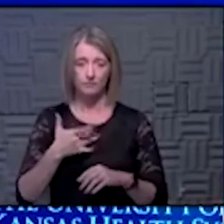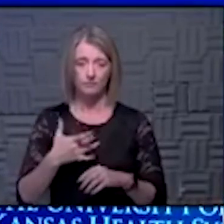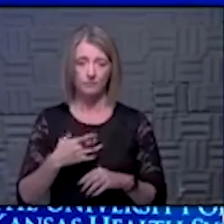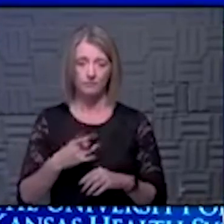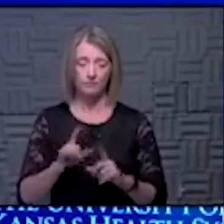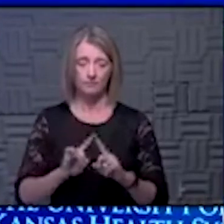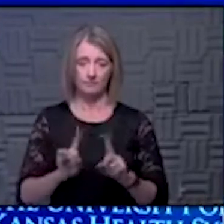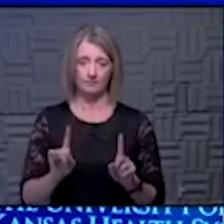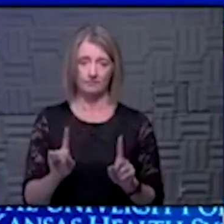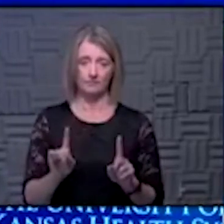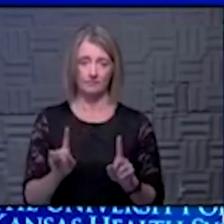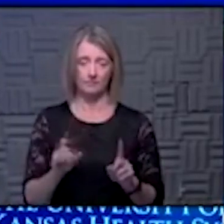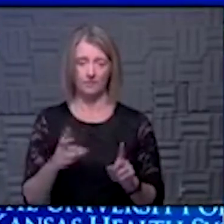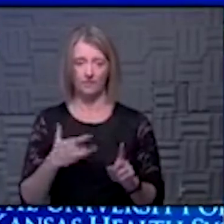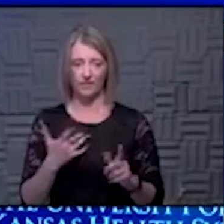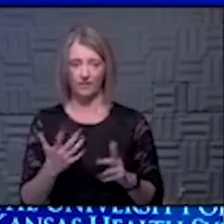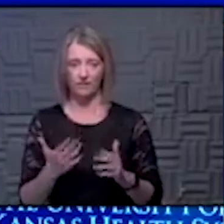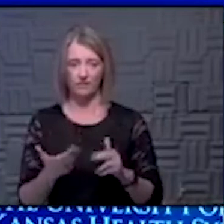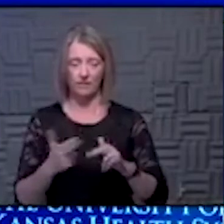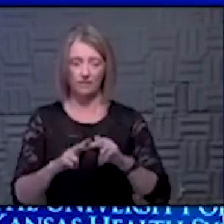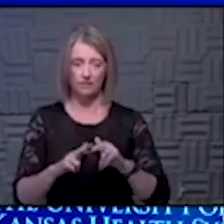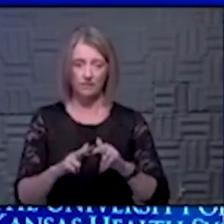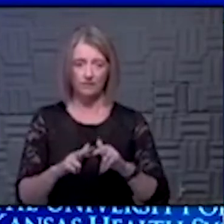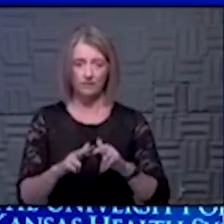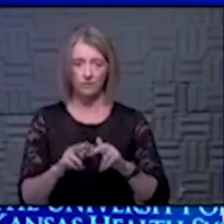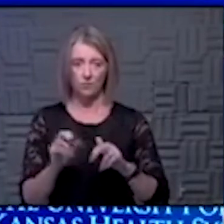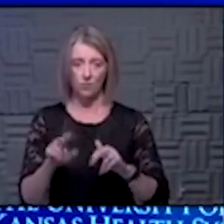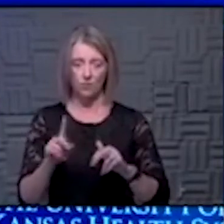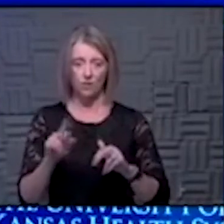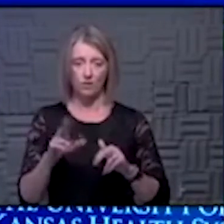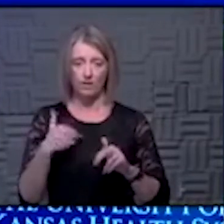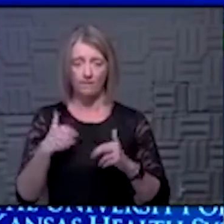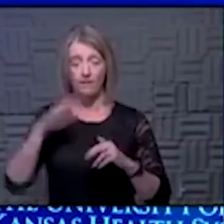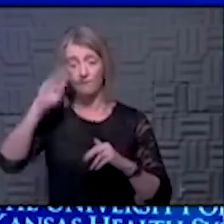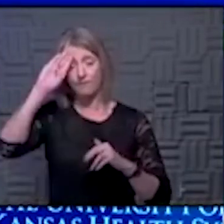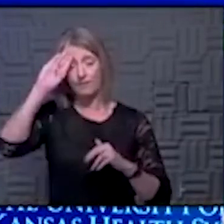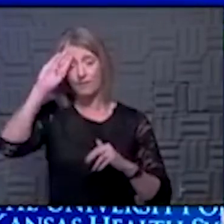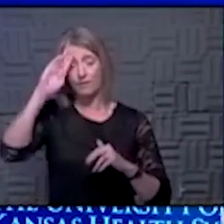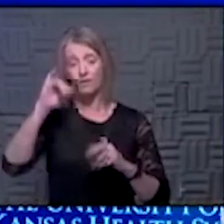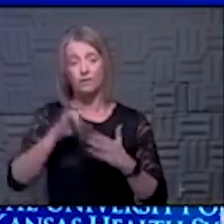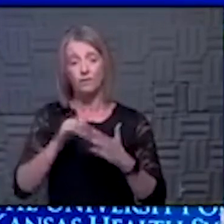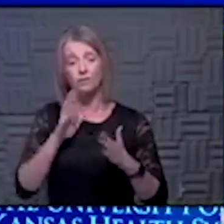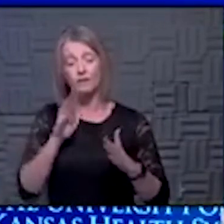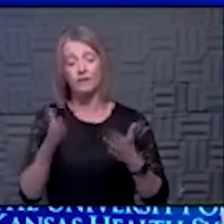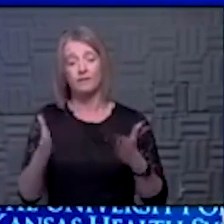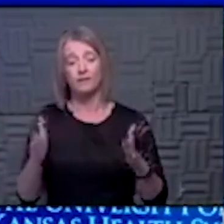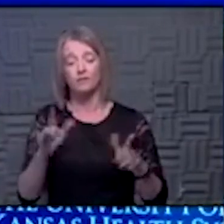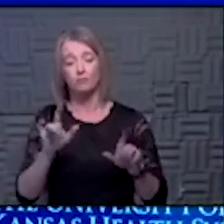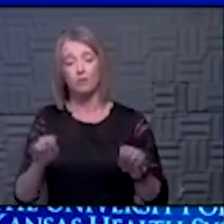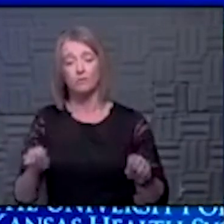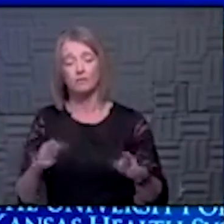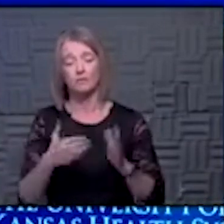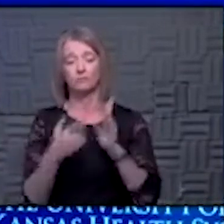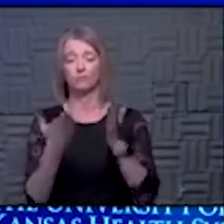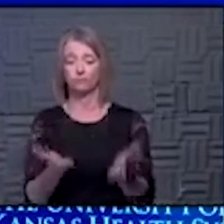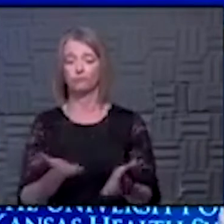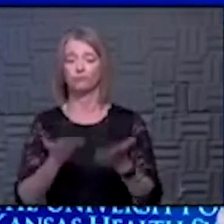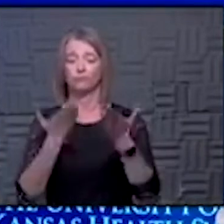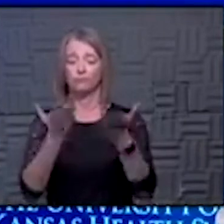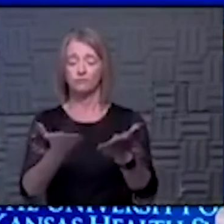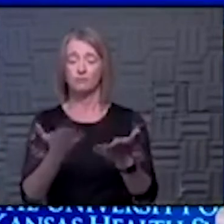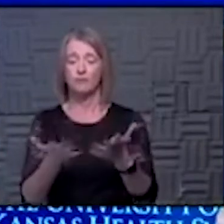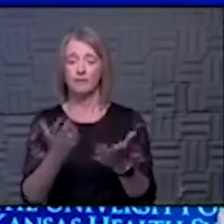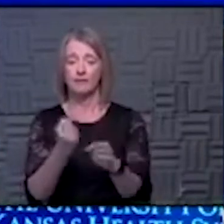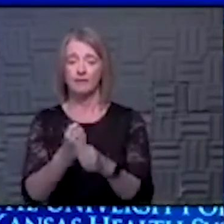anything is different, off, increased, or you have a fever, those would be the things that would probably suggest that you should